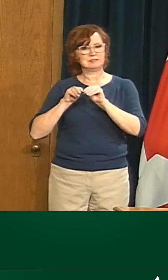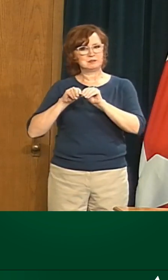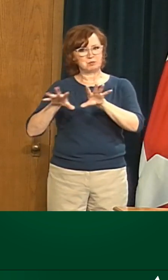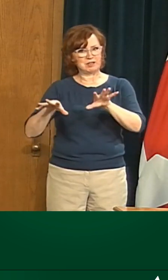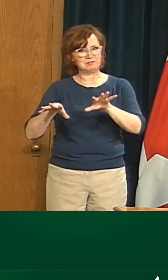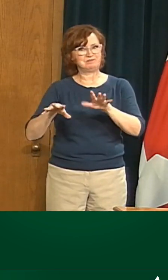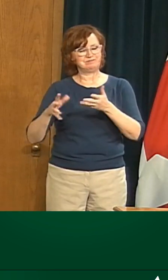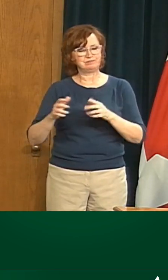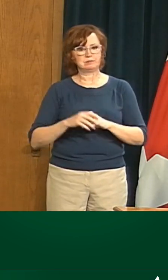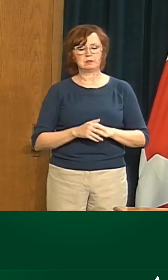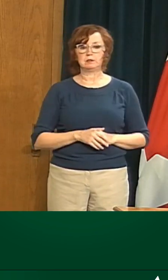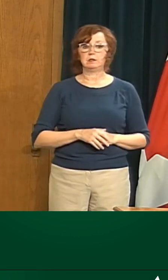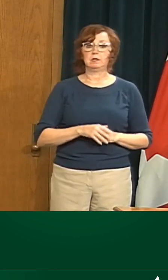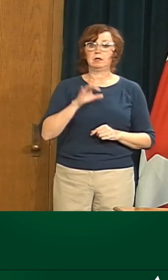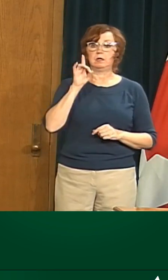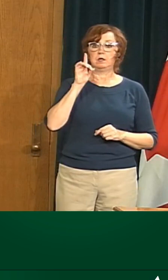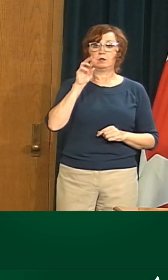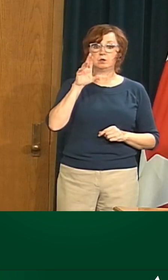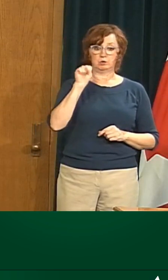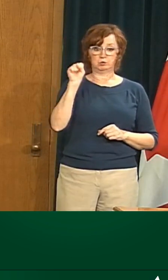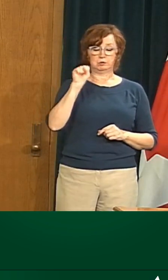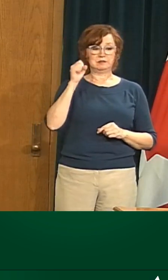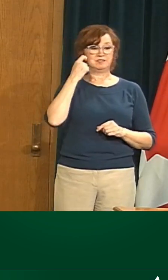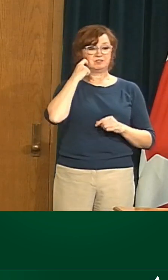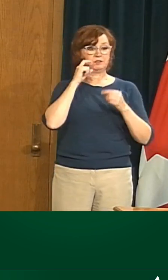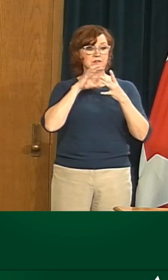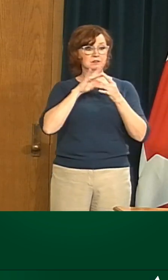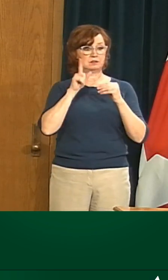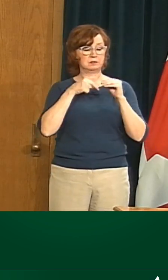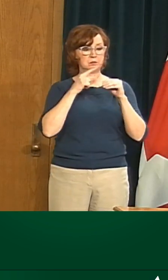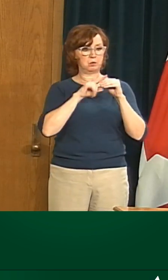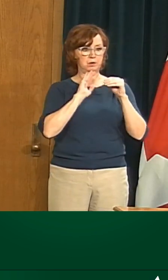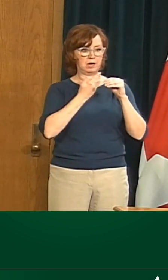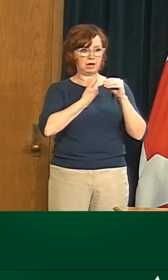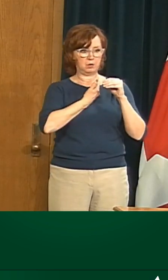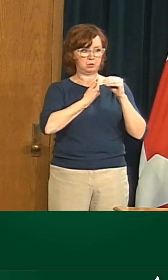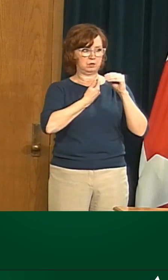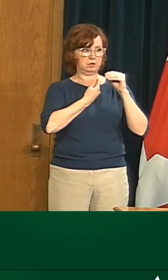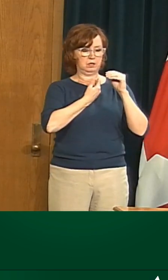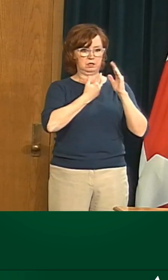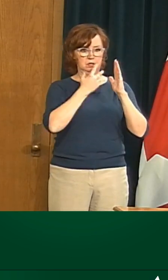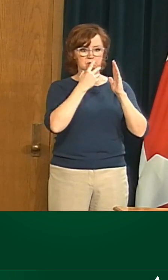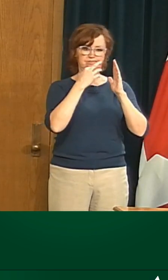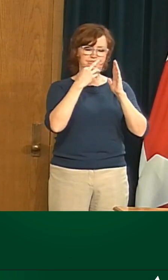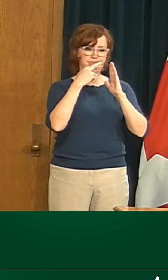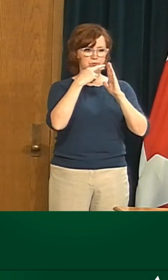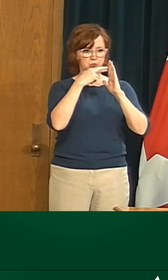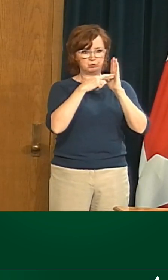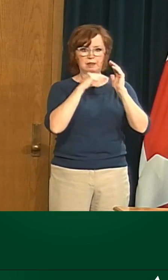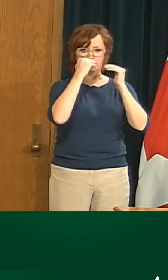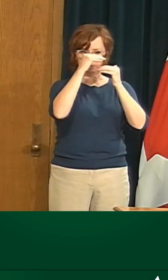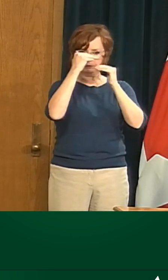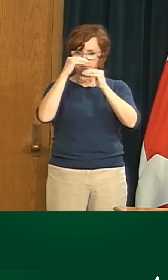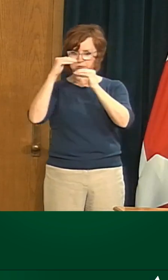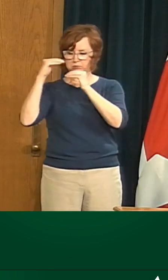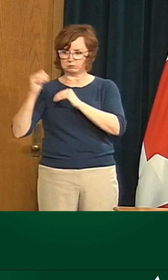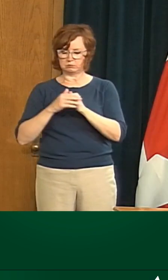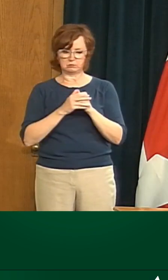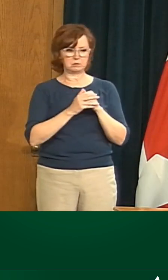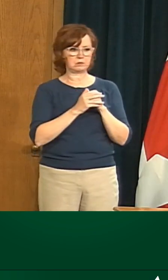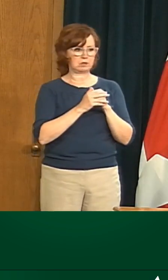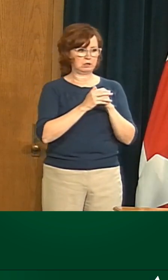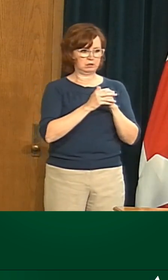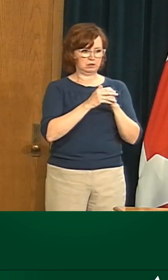to the parameters that we'd be watching and may determine whether we move ahead with additional phases of this Reopen Saskatchewan